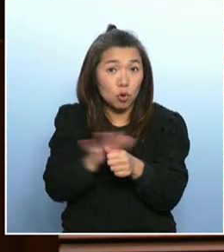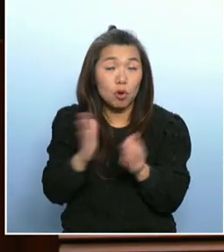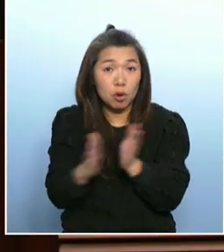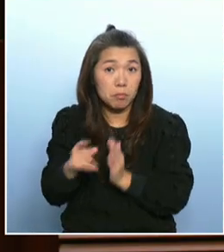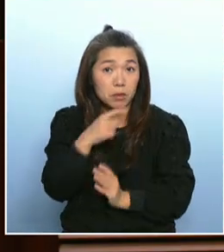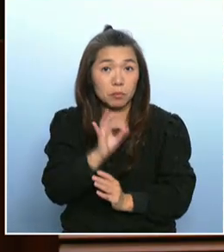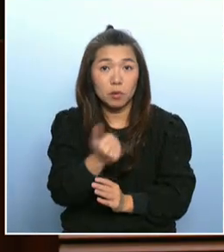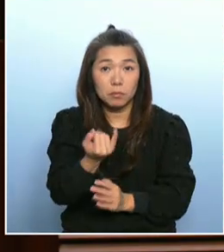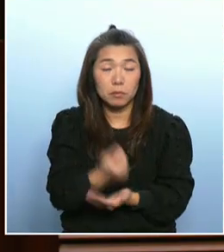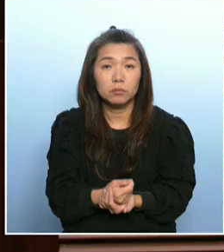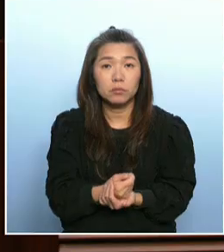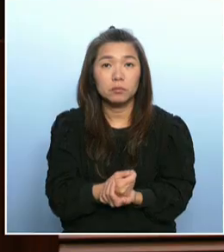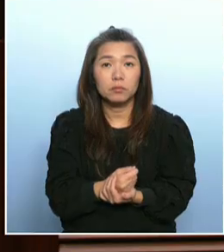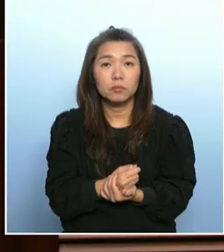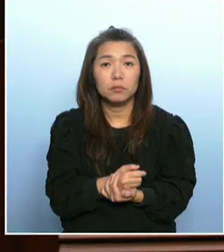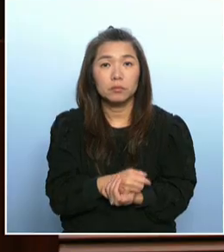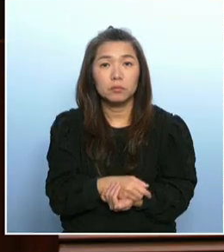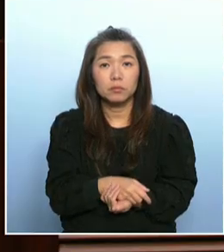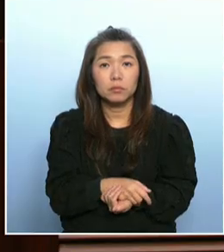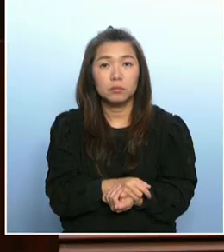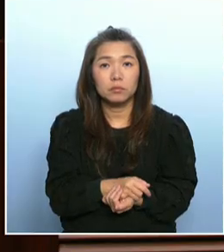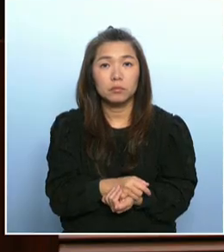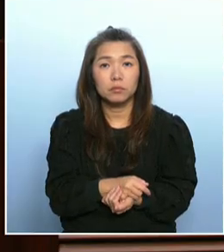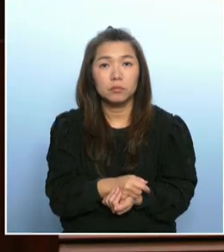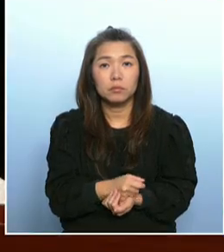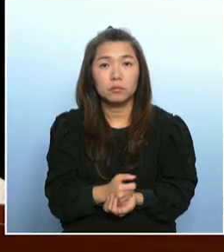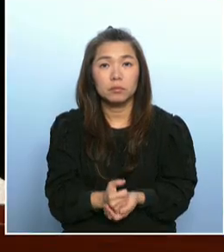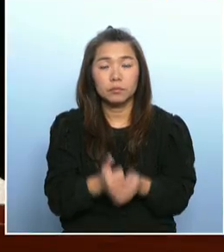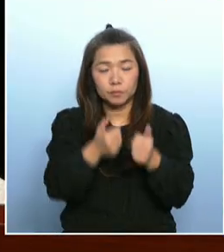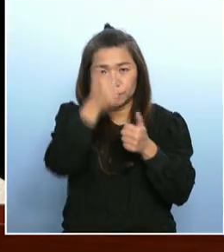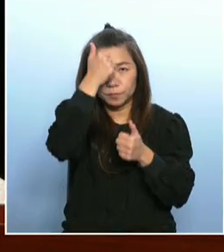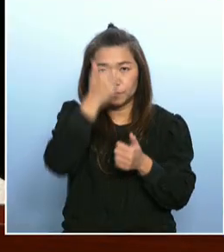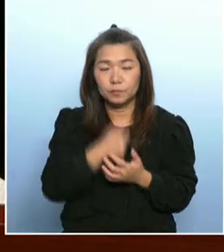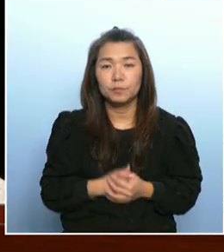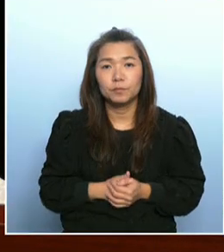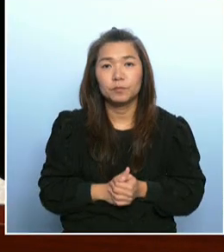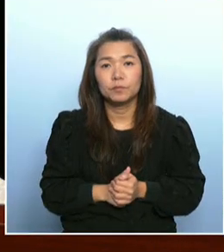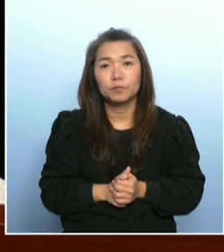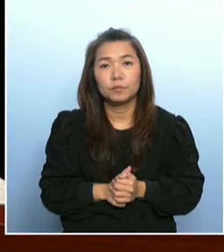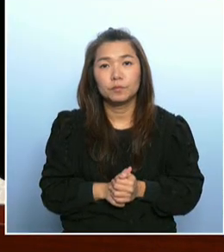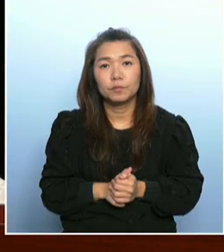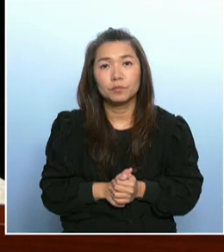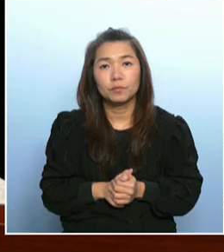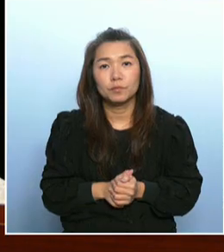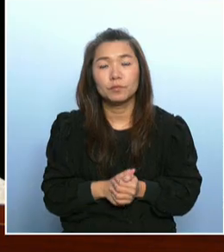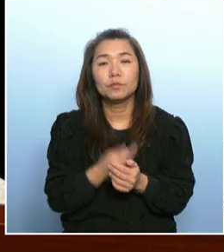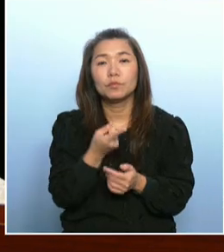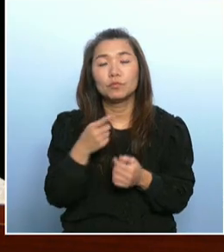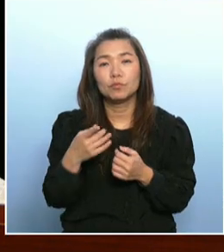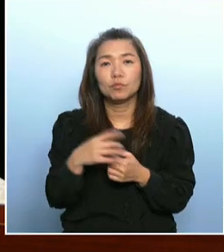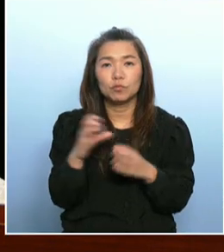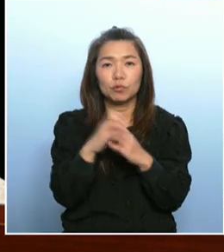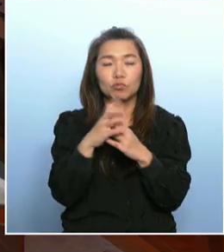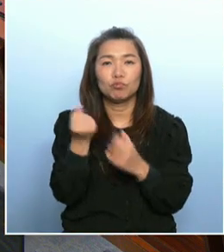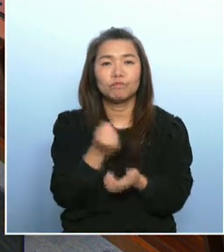Does it mean that the carers are taken care of under the CSSA so that they will not be entitled to the living allowance? Thank